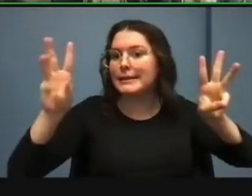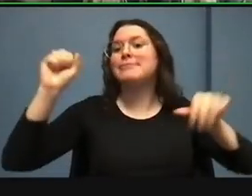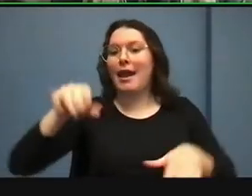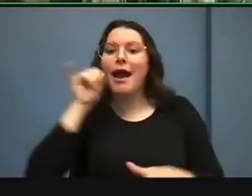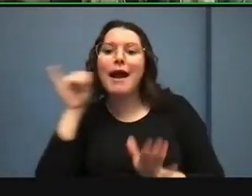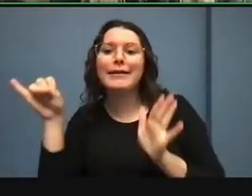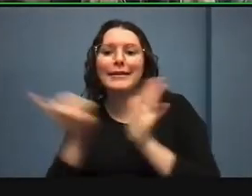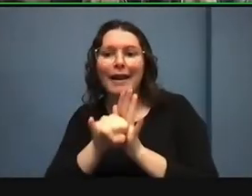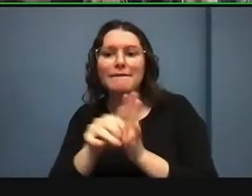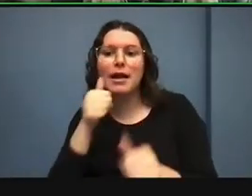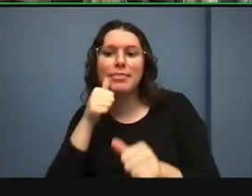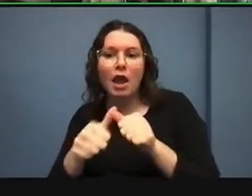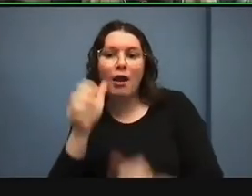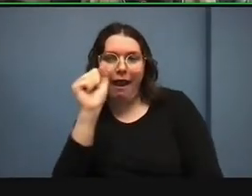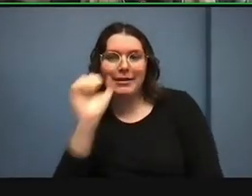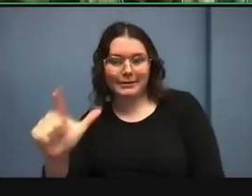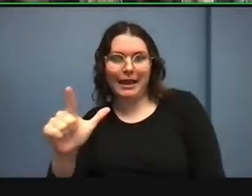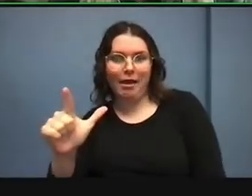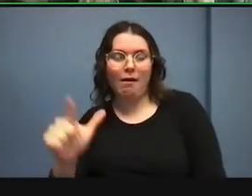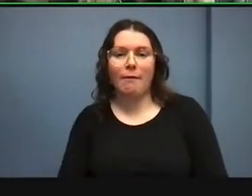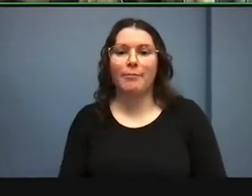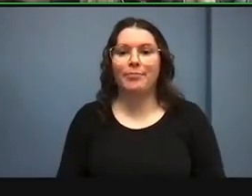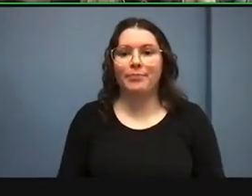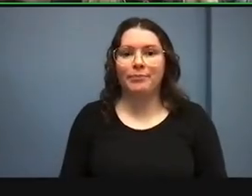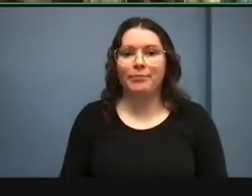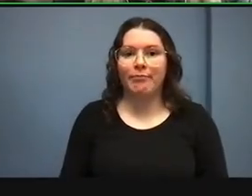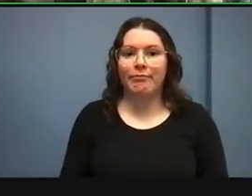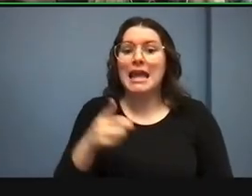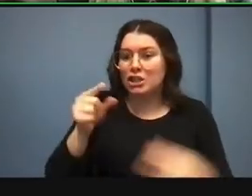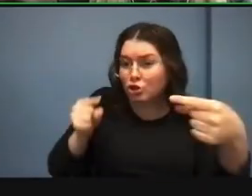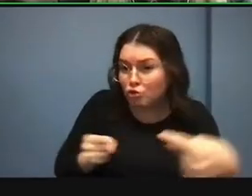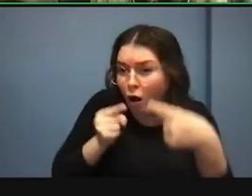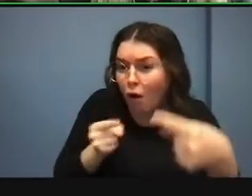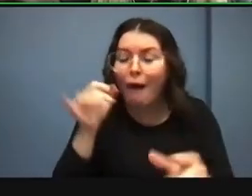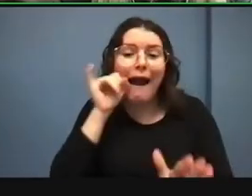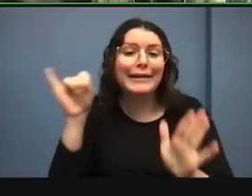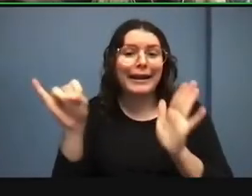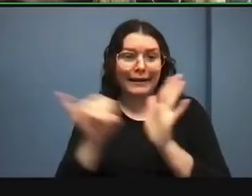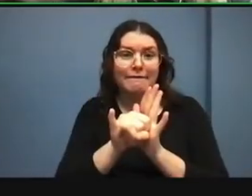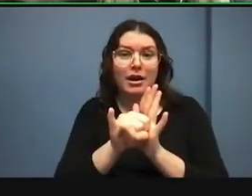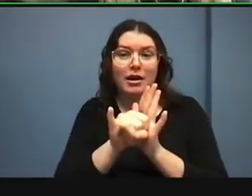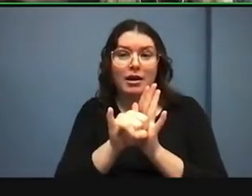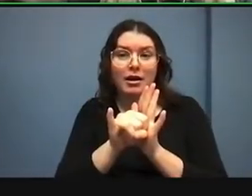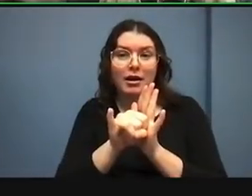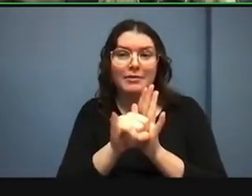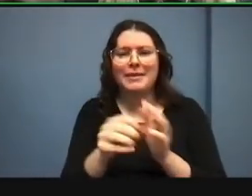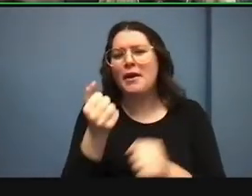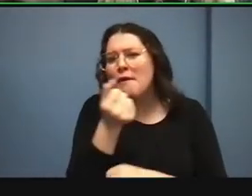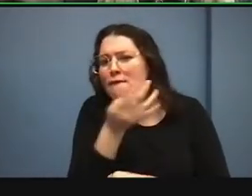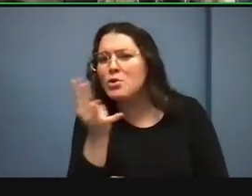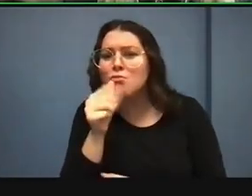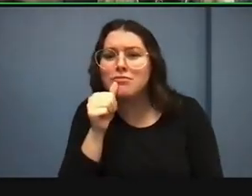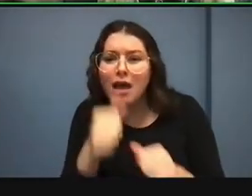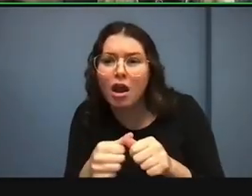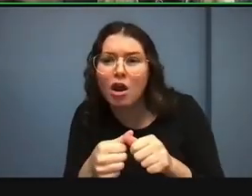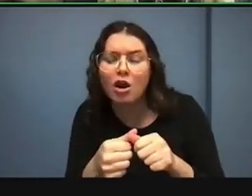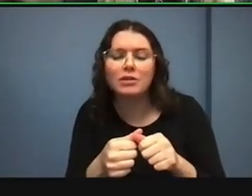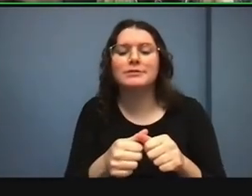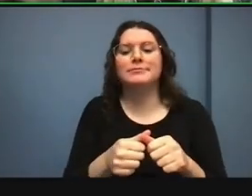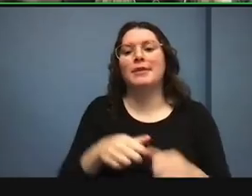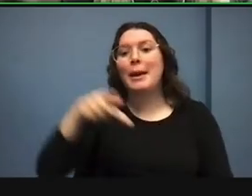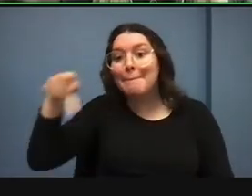Sign Language alphabet. He struggles to identify several of the letters,